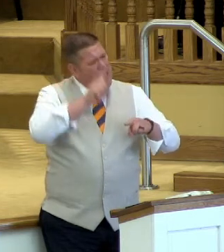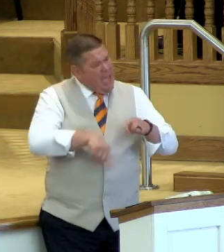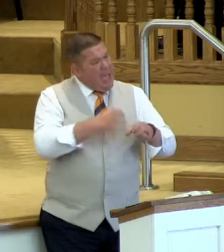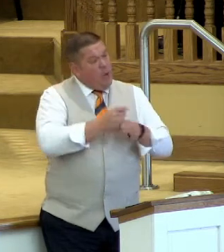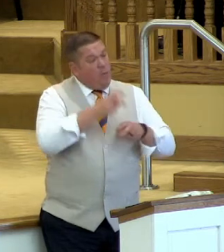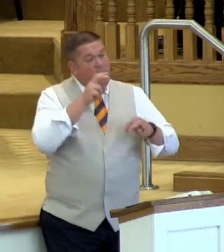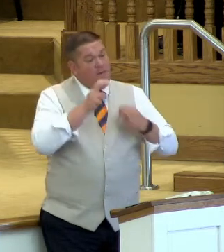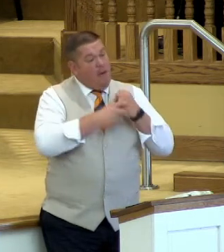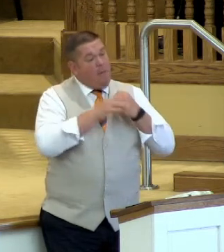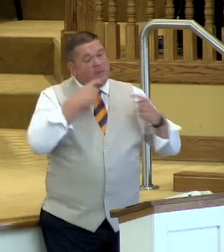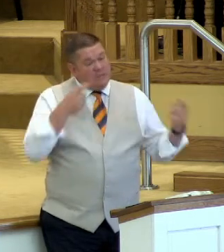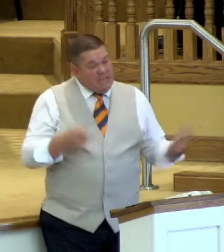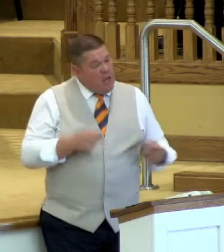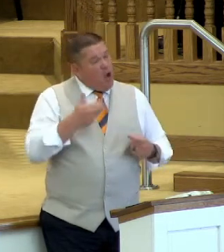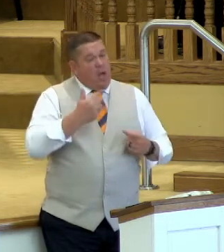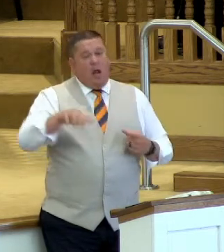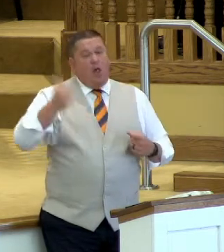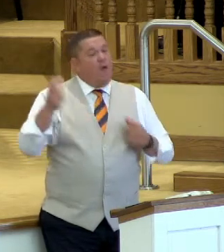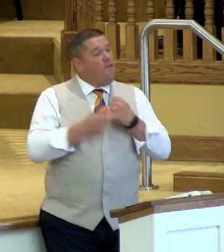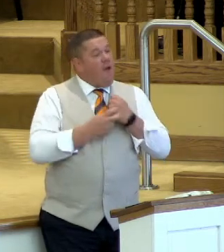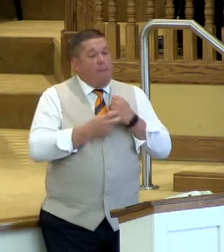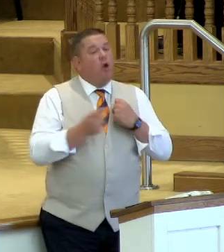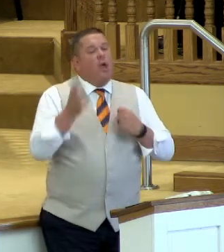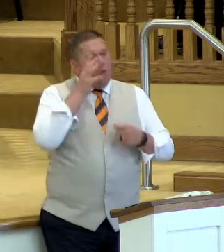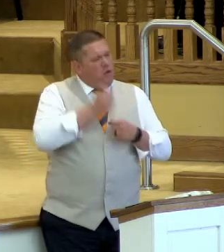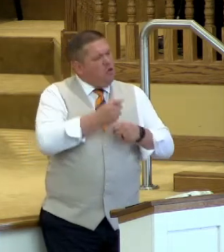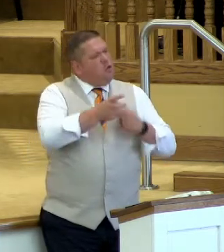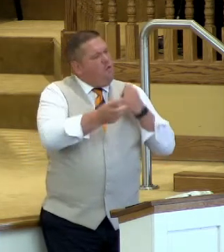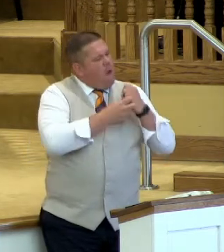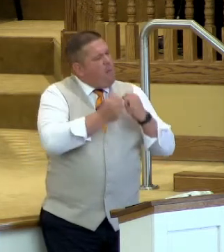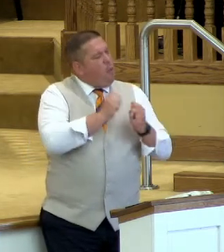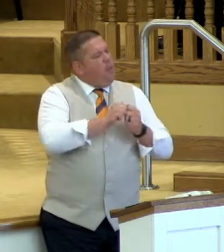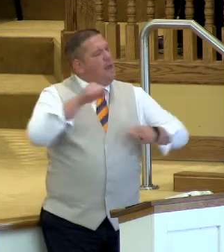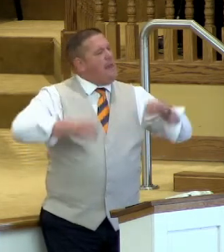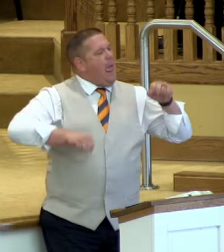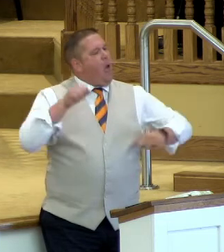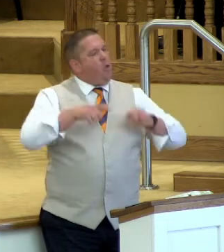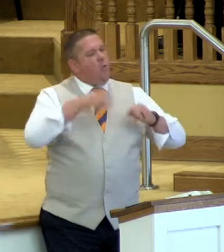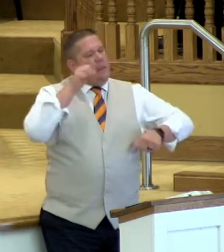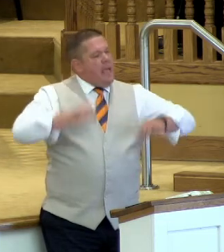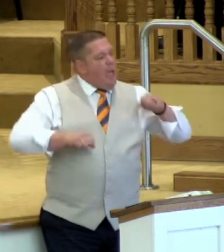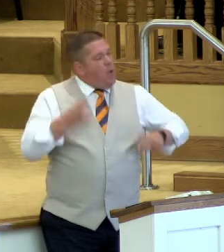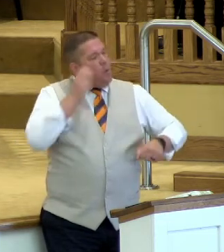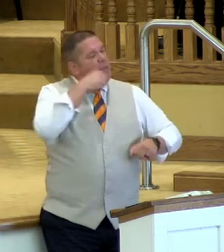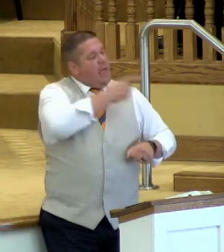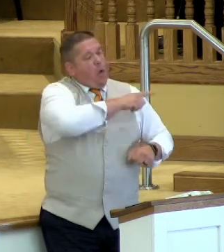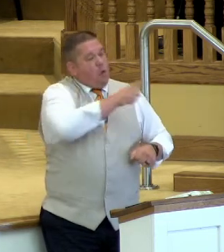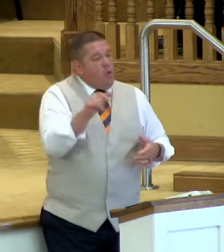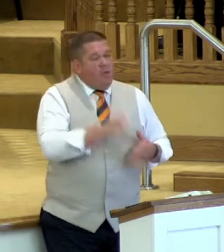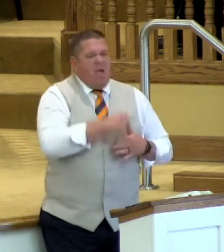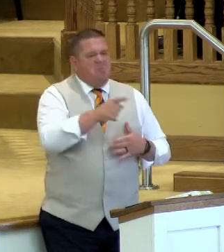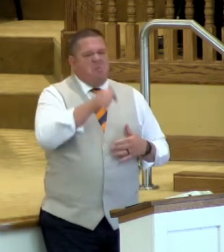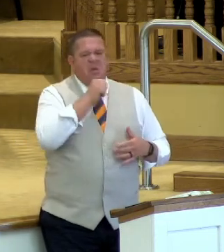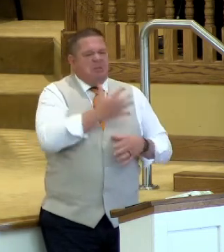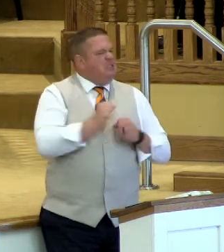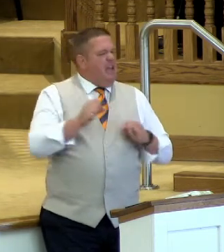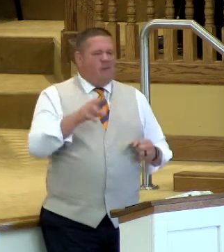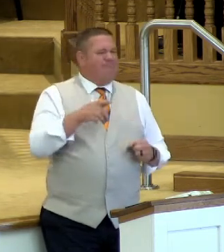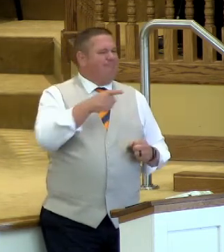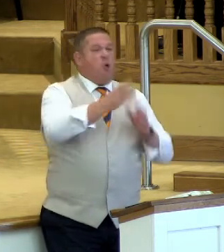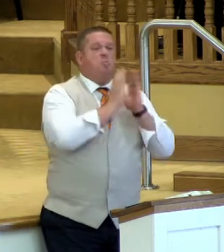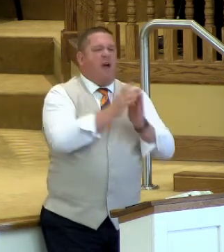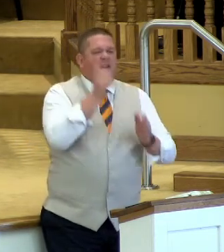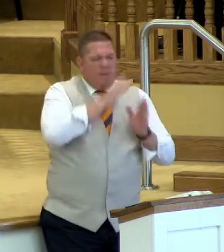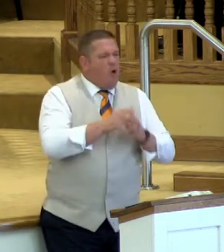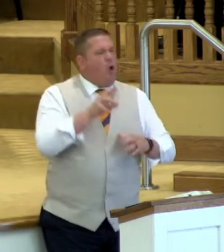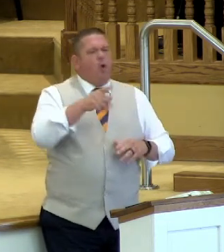with the viper of sin, or if any other viper, he's going to get you with the viper of doubt. He'll tell you that you aren't actually saved, or you